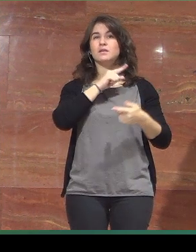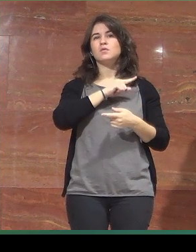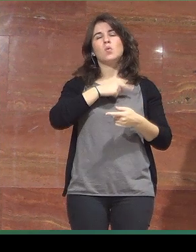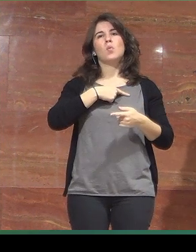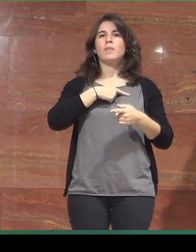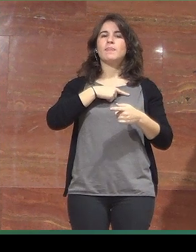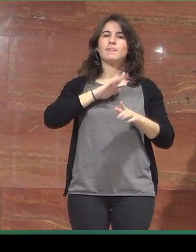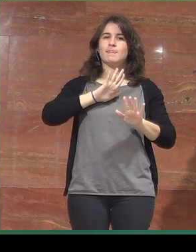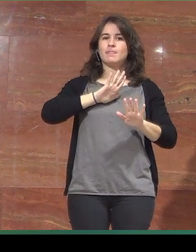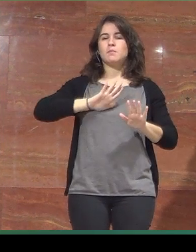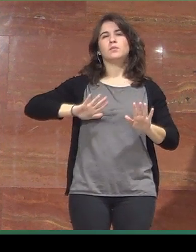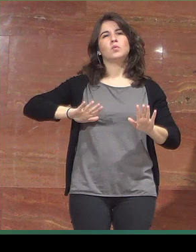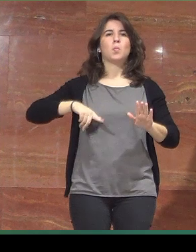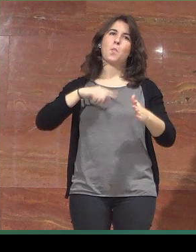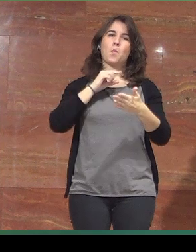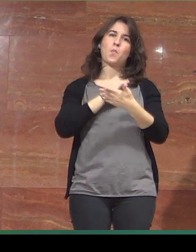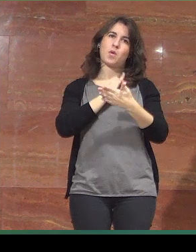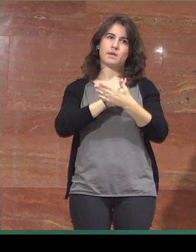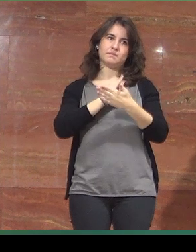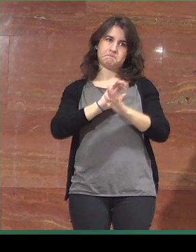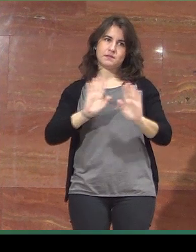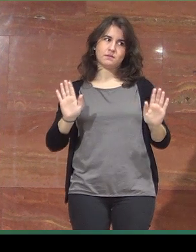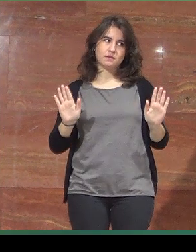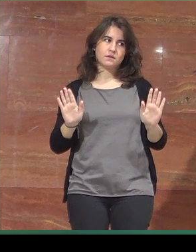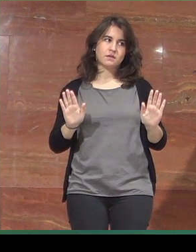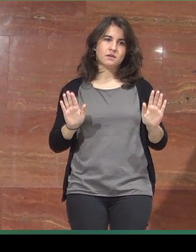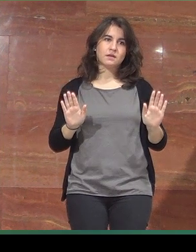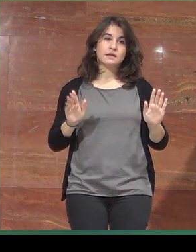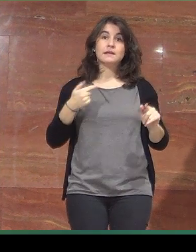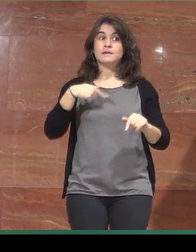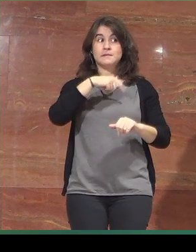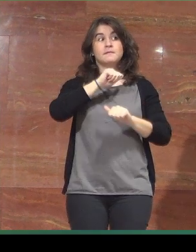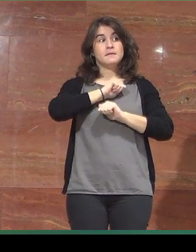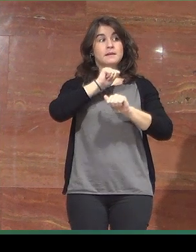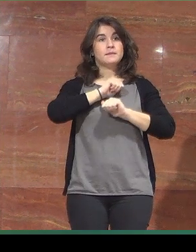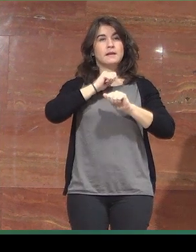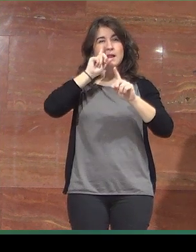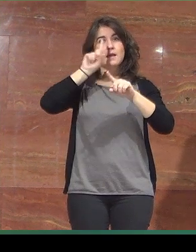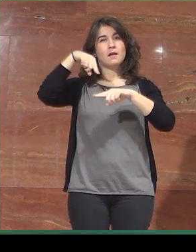with. And that hopefully will be coming early in the new year.